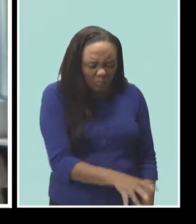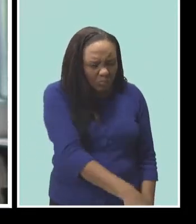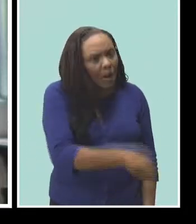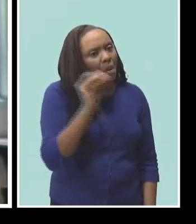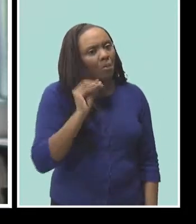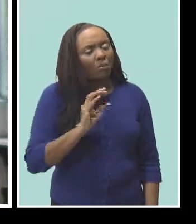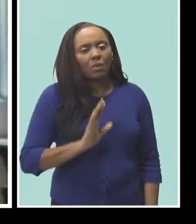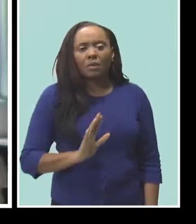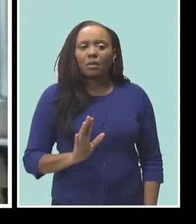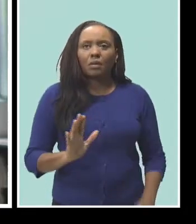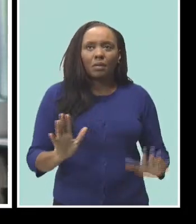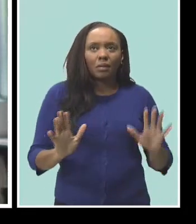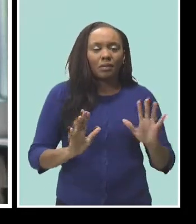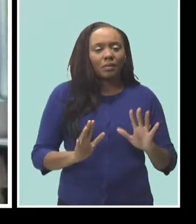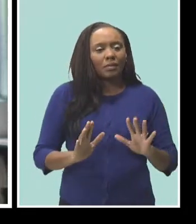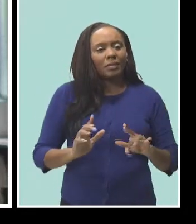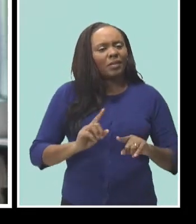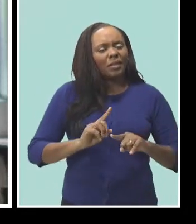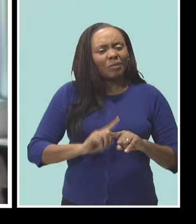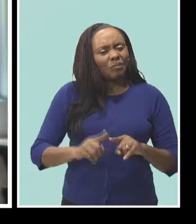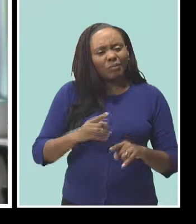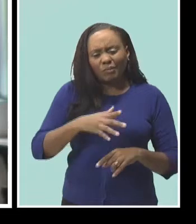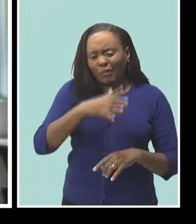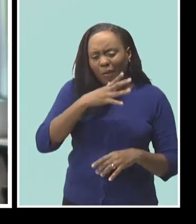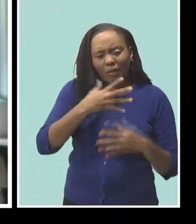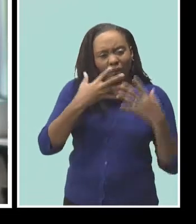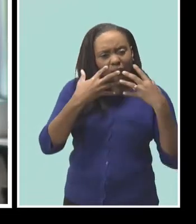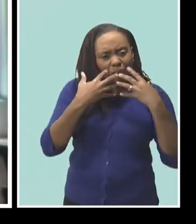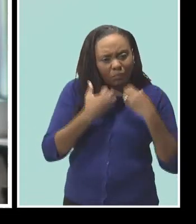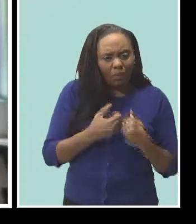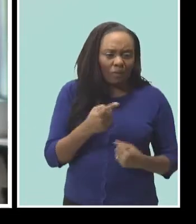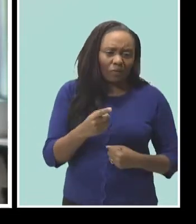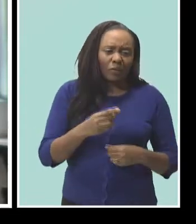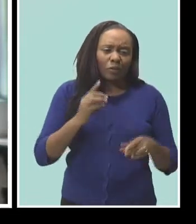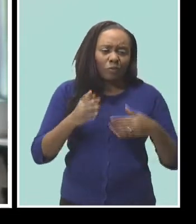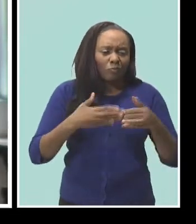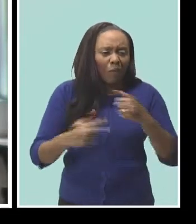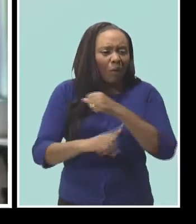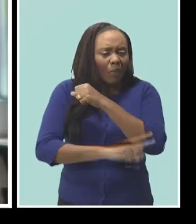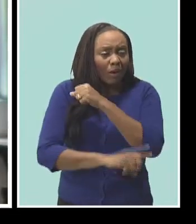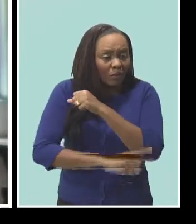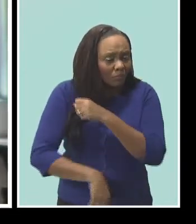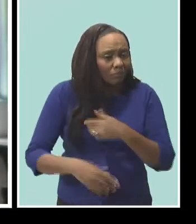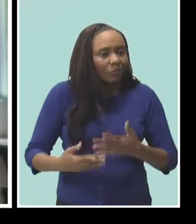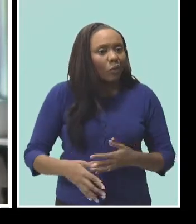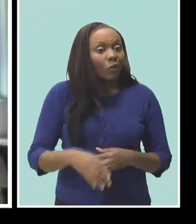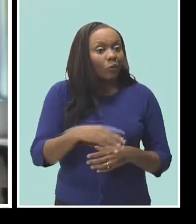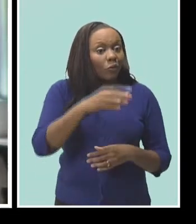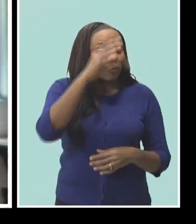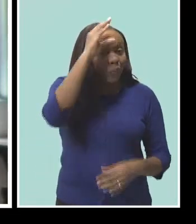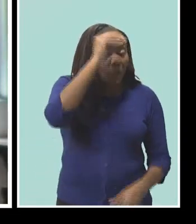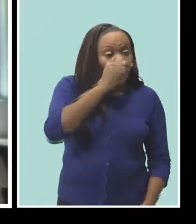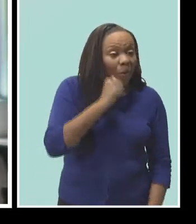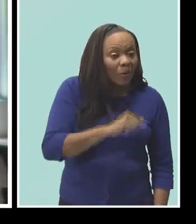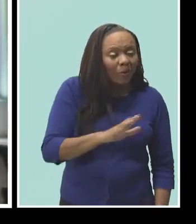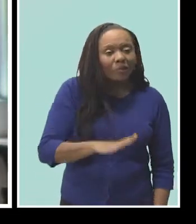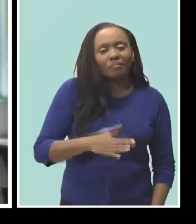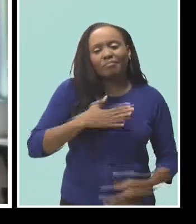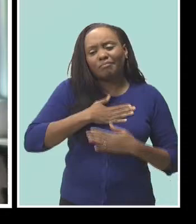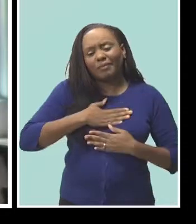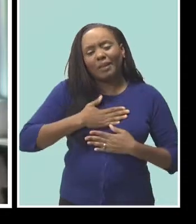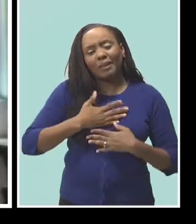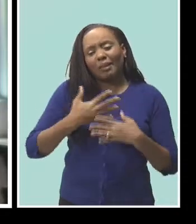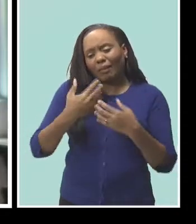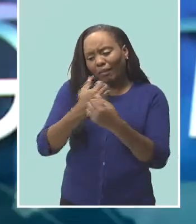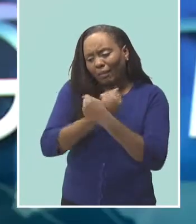you know something, that because they love you, they love you so much, even when they're punishing you. So boys and girls, wish them happy Mother's Day. Love